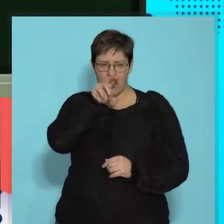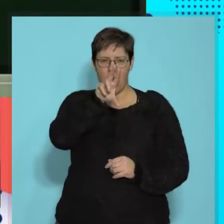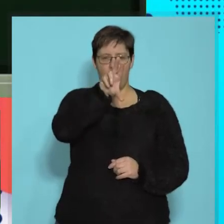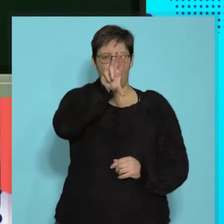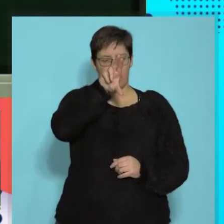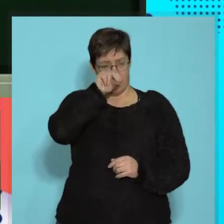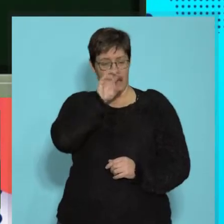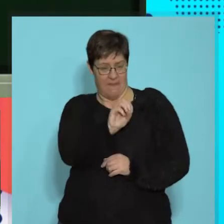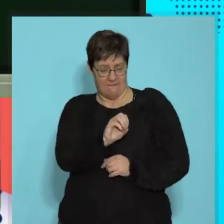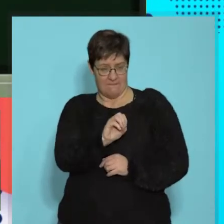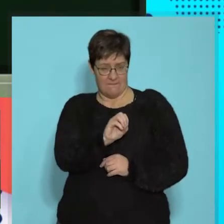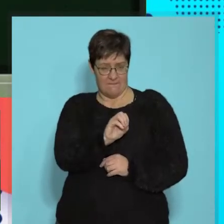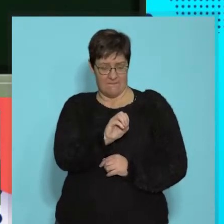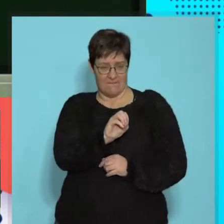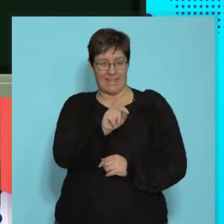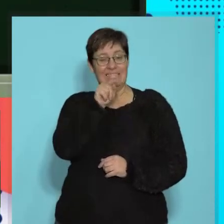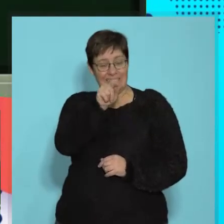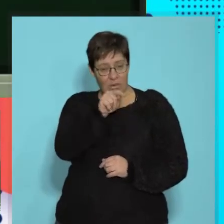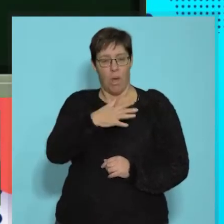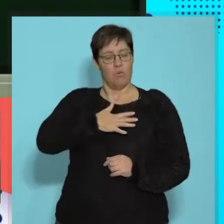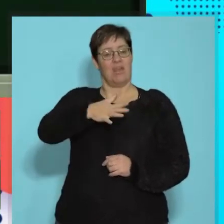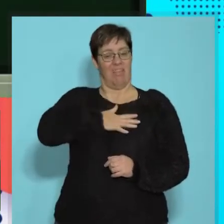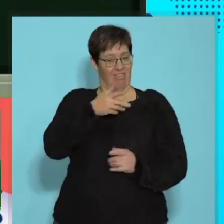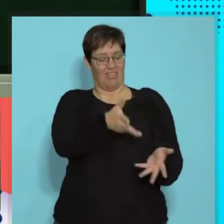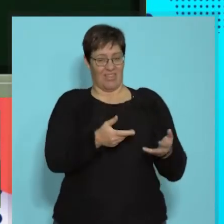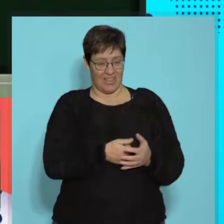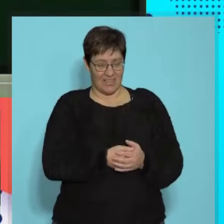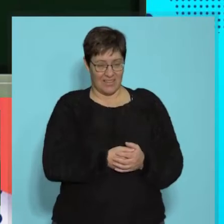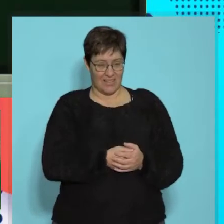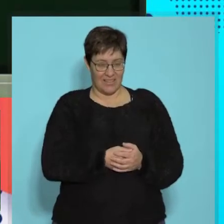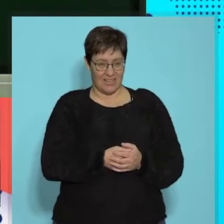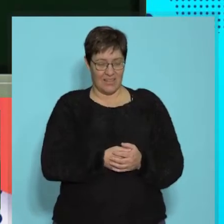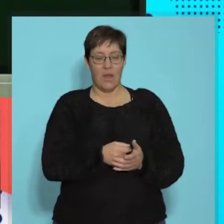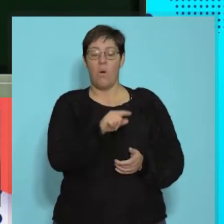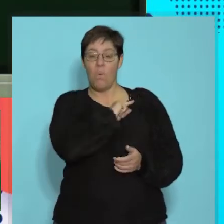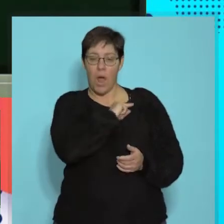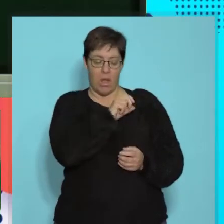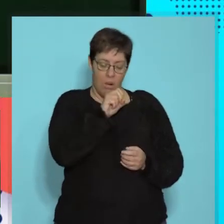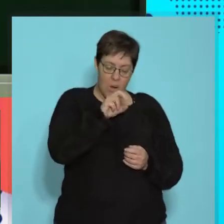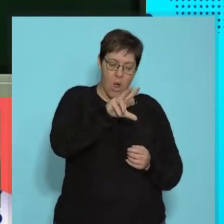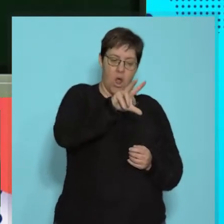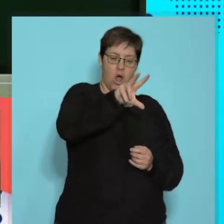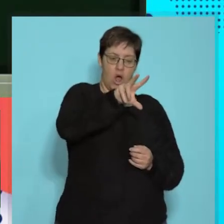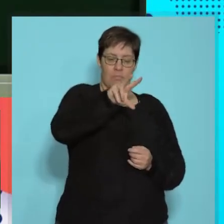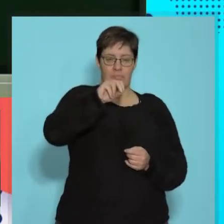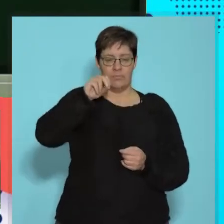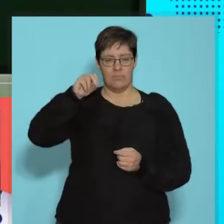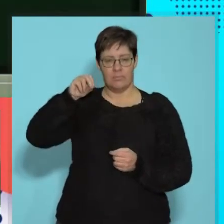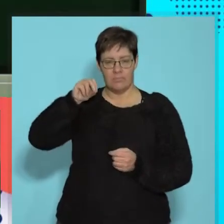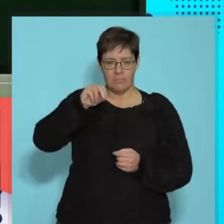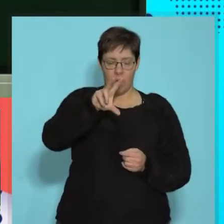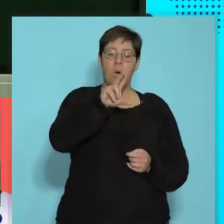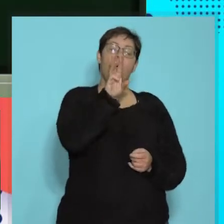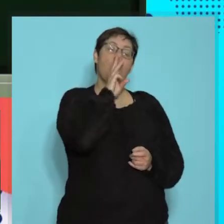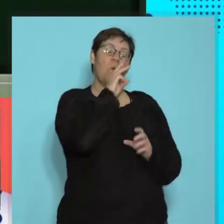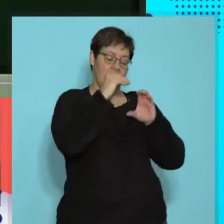mouth. That's its breathing. Okay, that's breathing. It's physically having to open, bring in water,